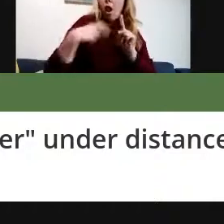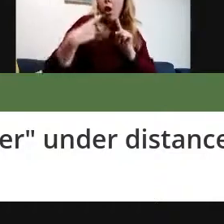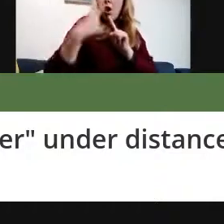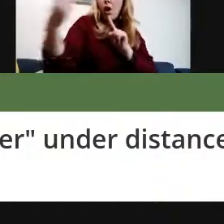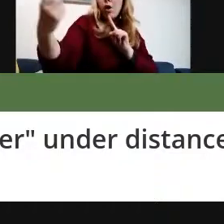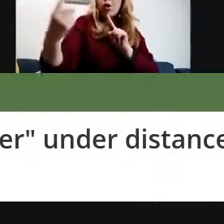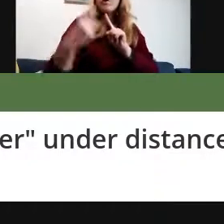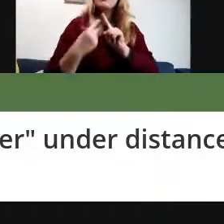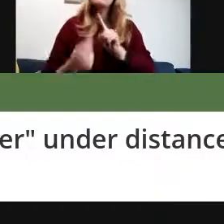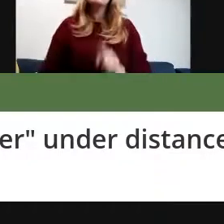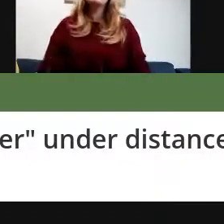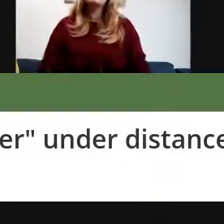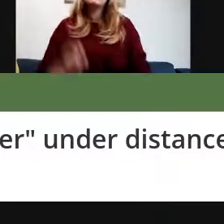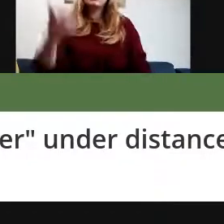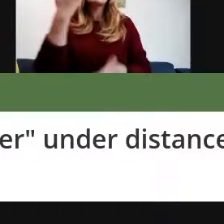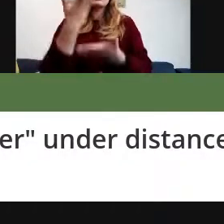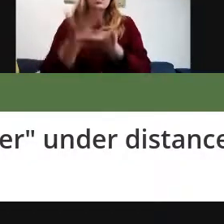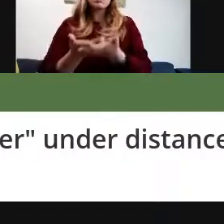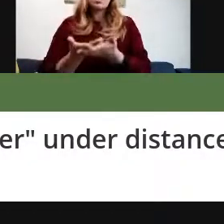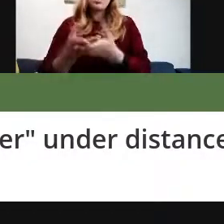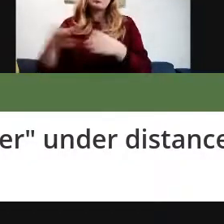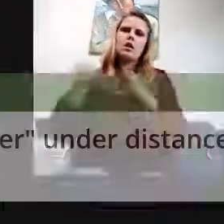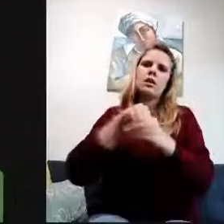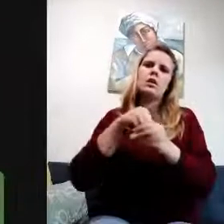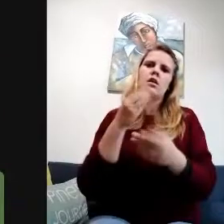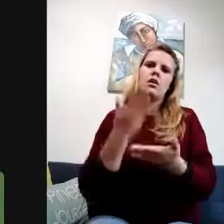incorporate any of those instruments that you can use.